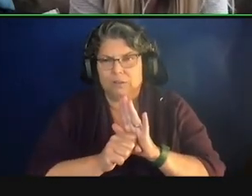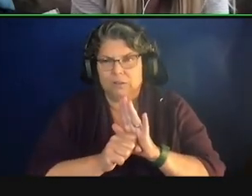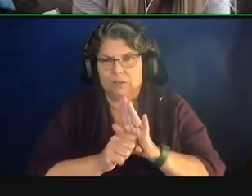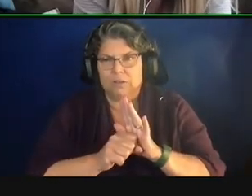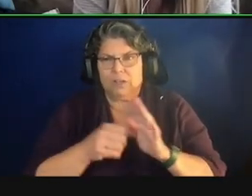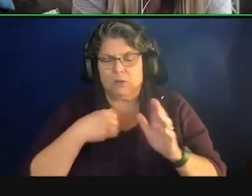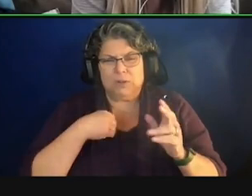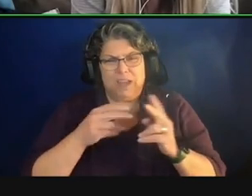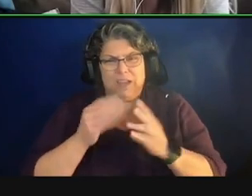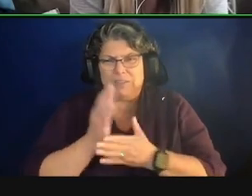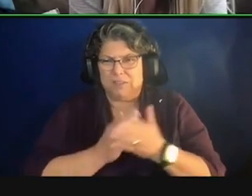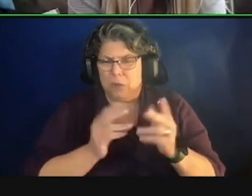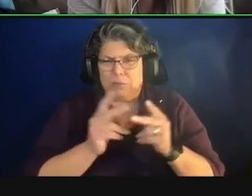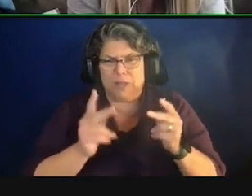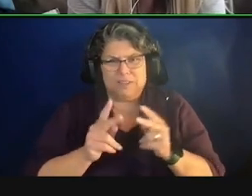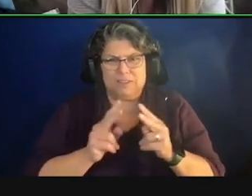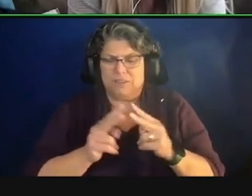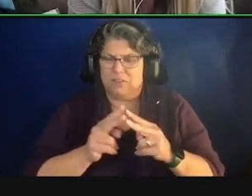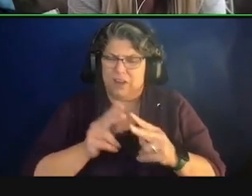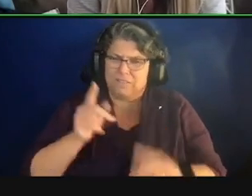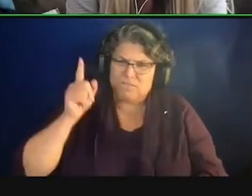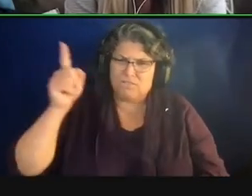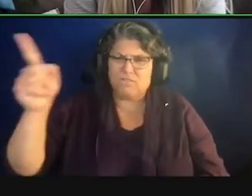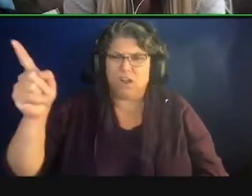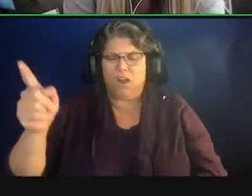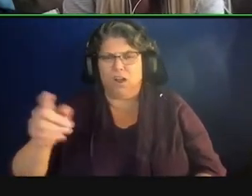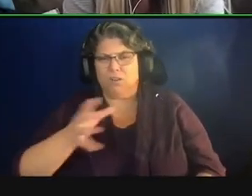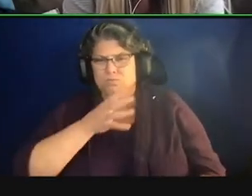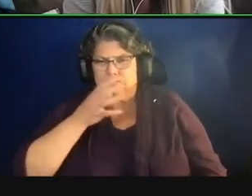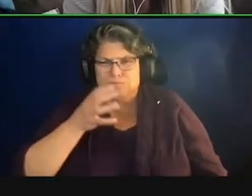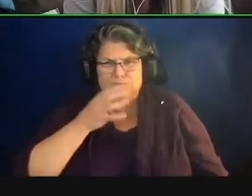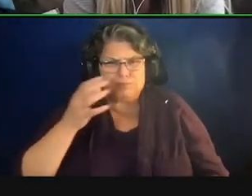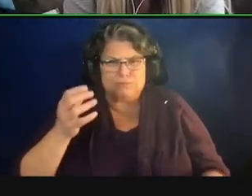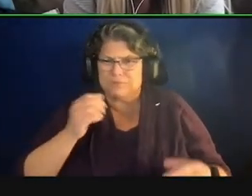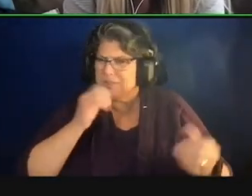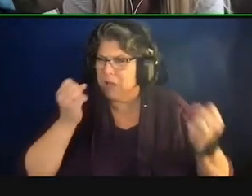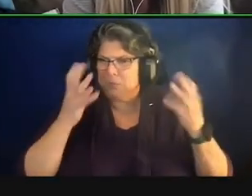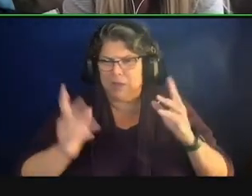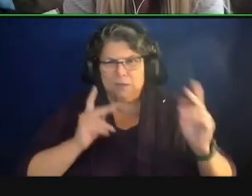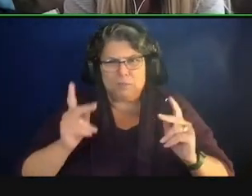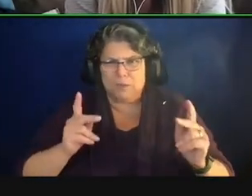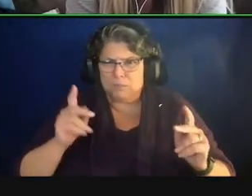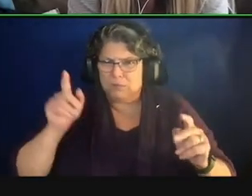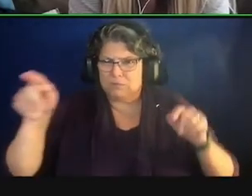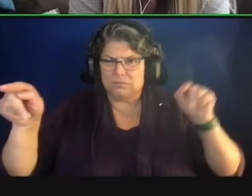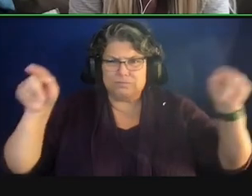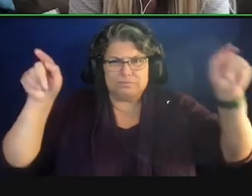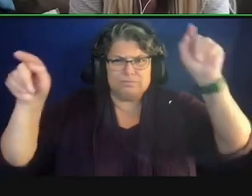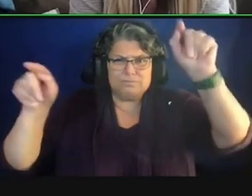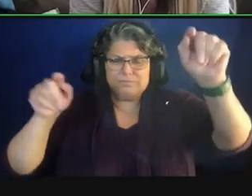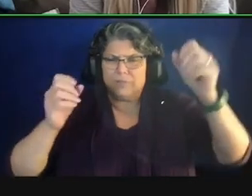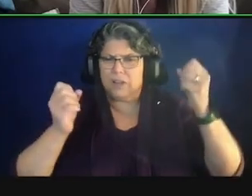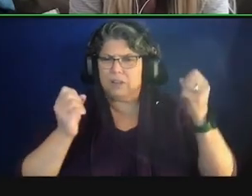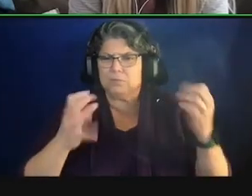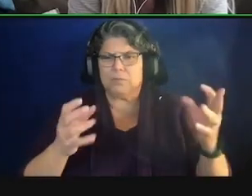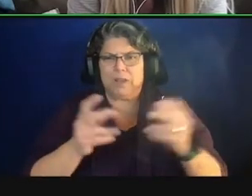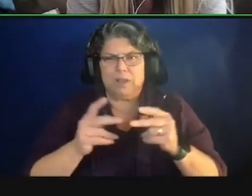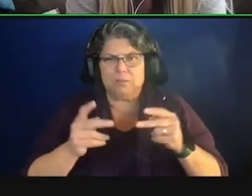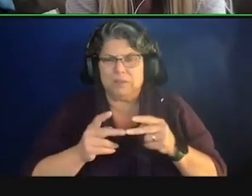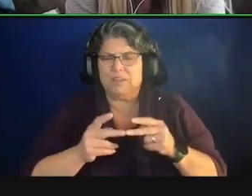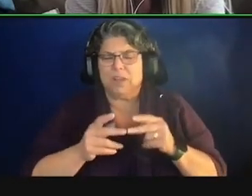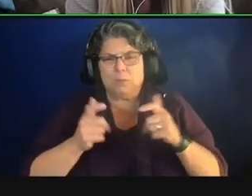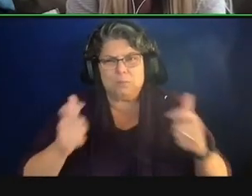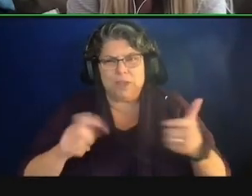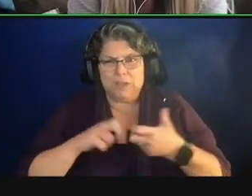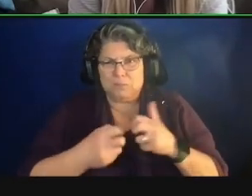rural areas in some parts of California. And in a lot of areas, there's a huge issue